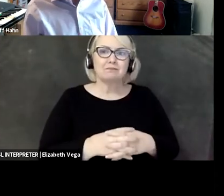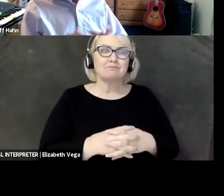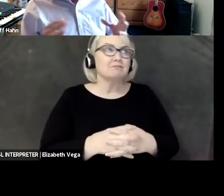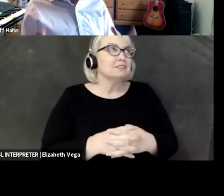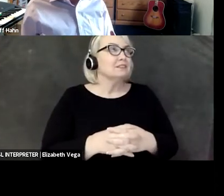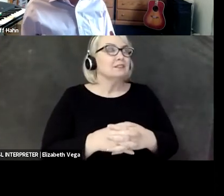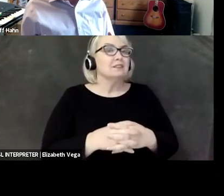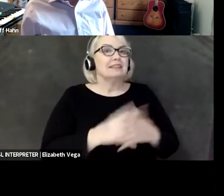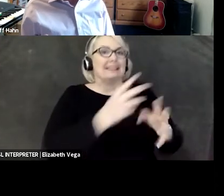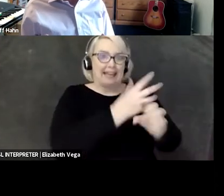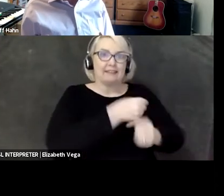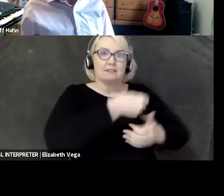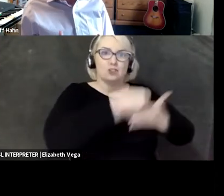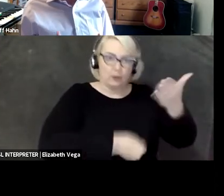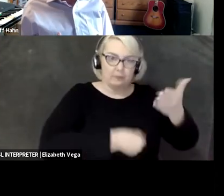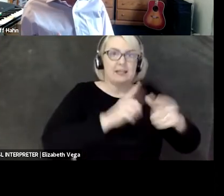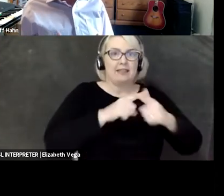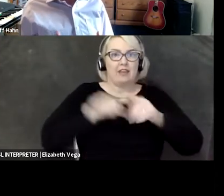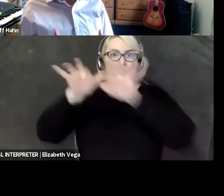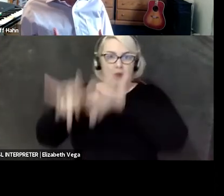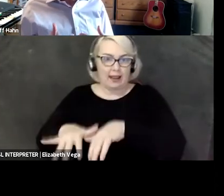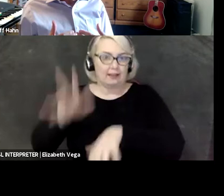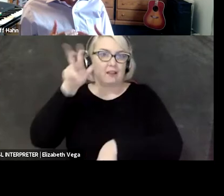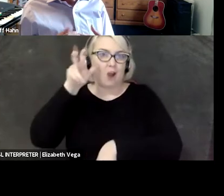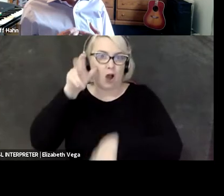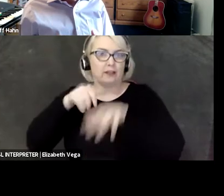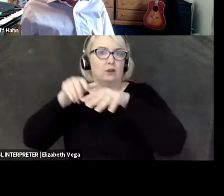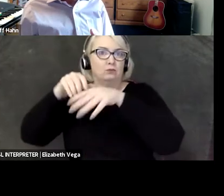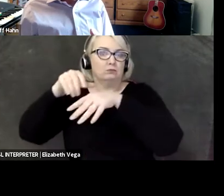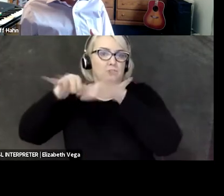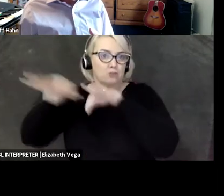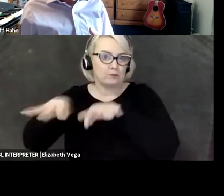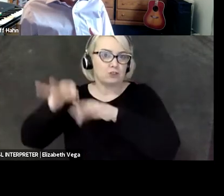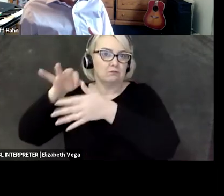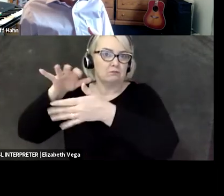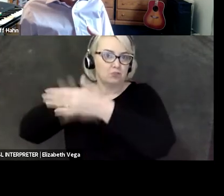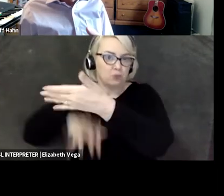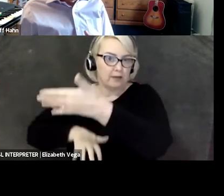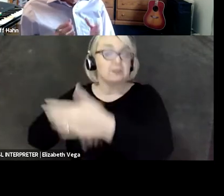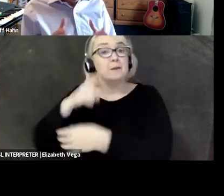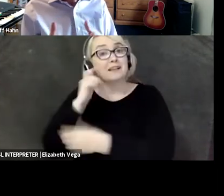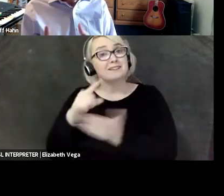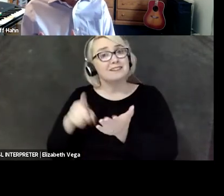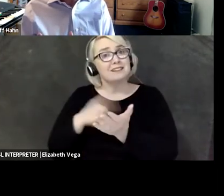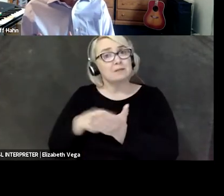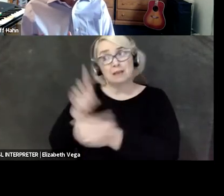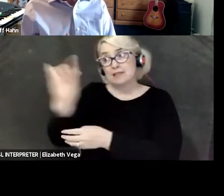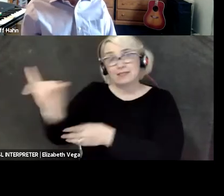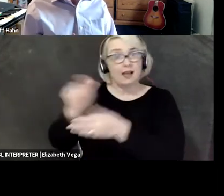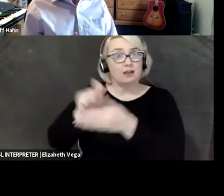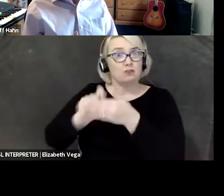then fleshing out the script, because sometimes the writer will be very nuts and